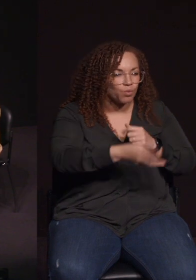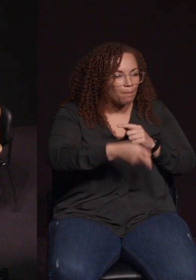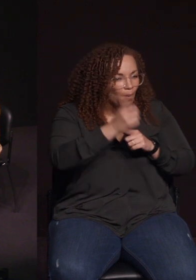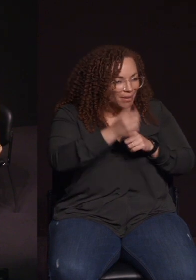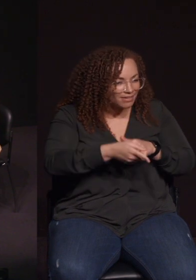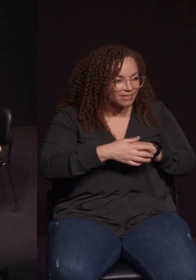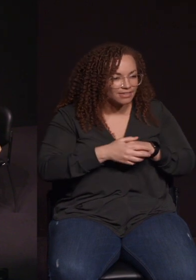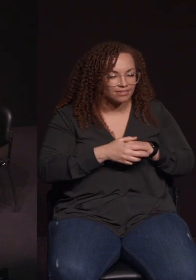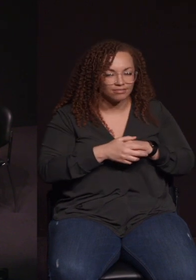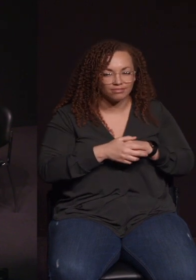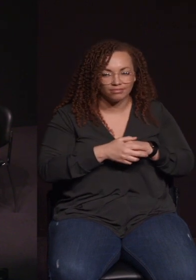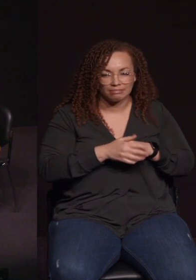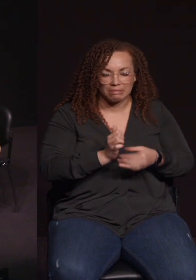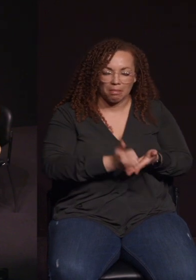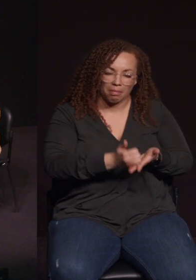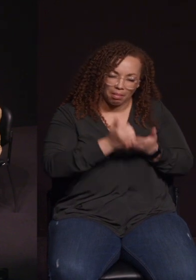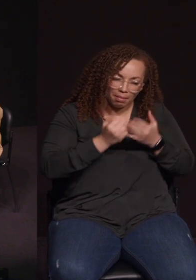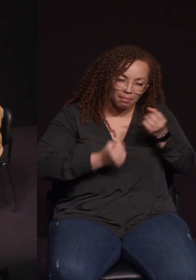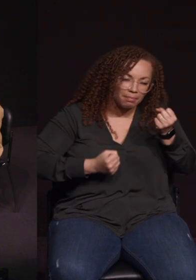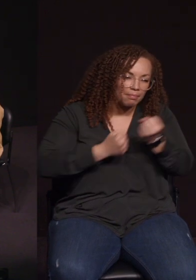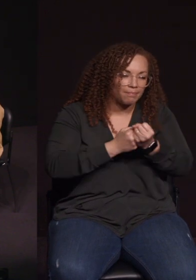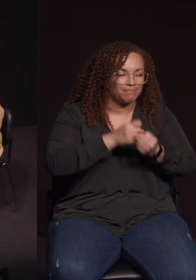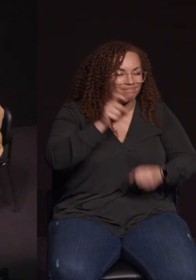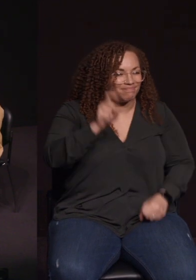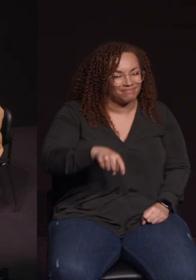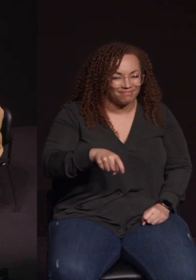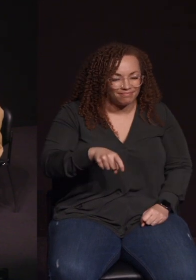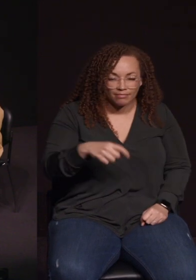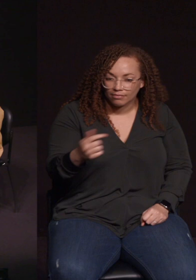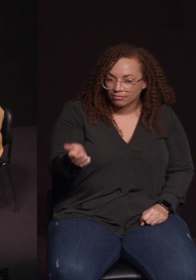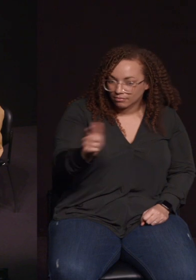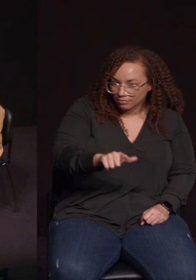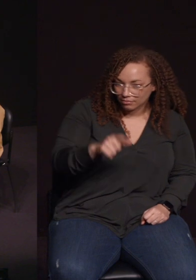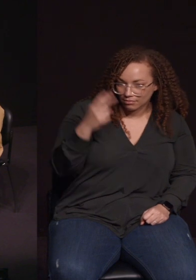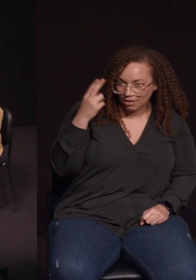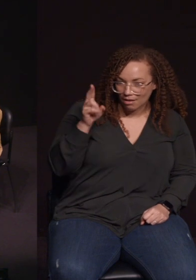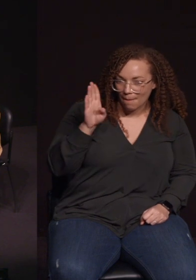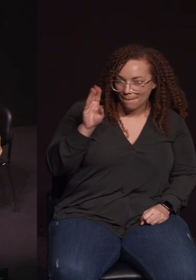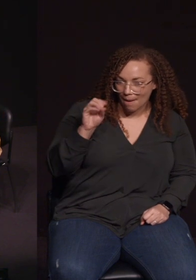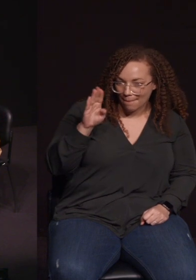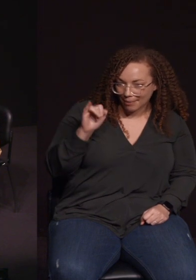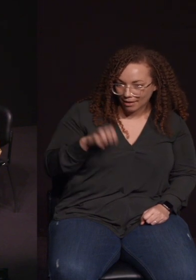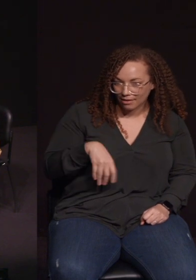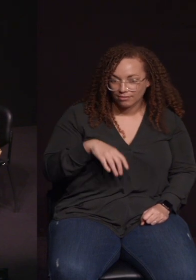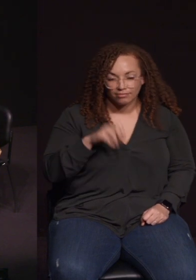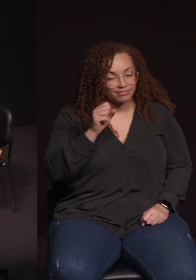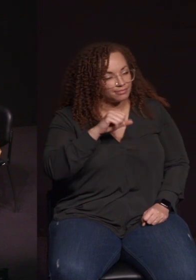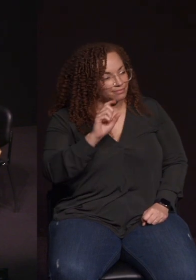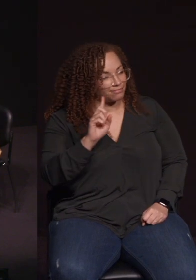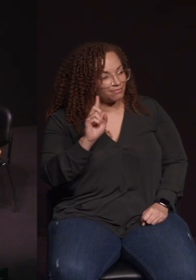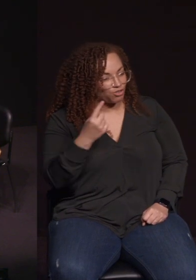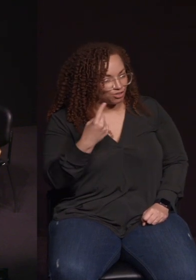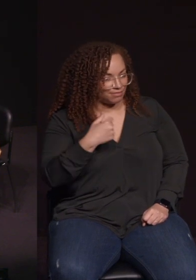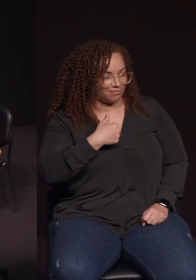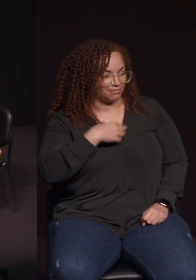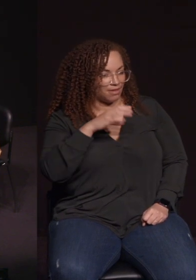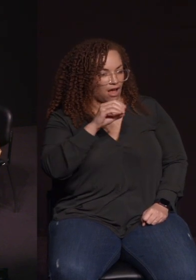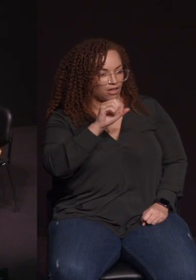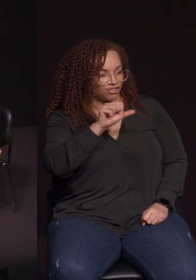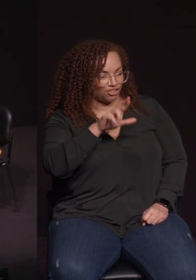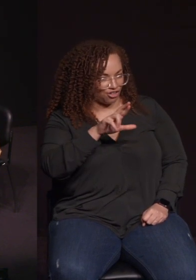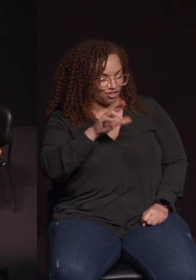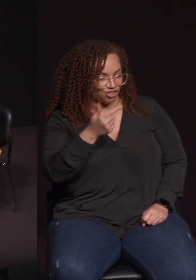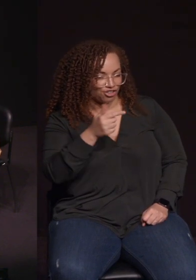Yeah. Thank you. Oh, please, Uncle Bobby. Yes. Well, first, I am Oscar Grant's uncle,